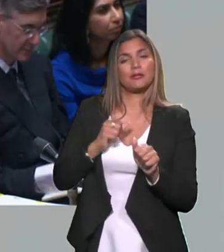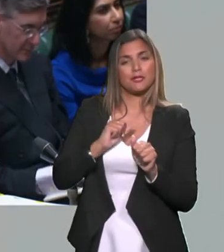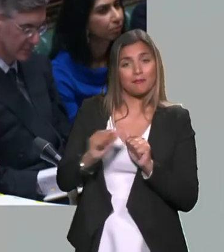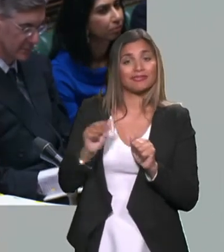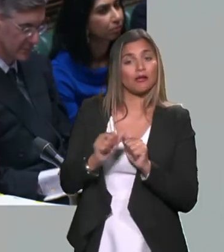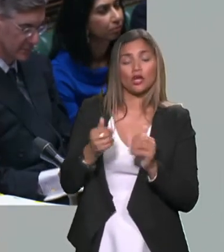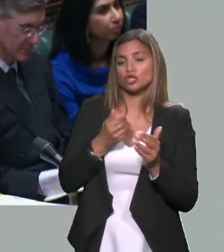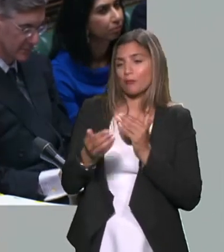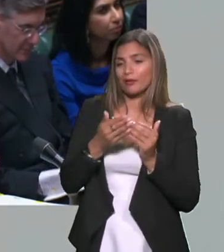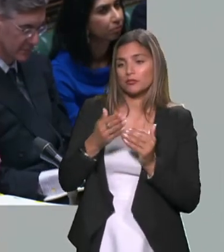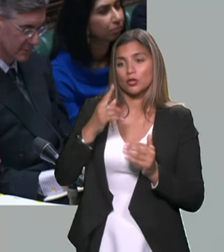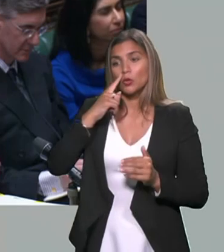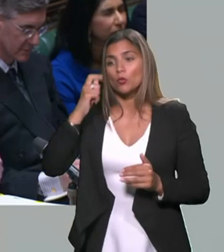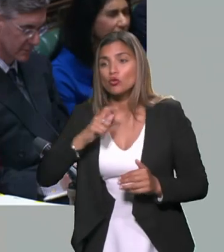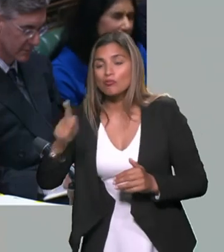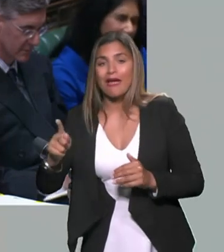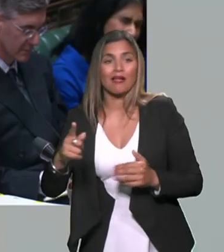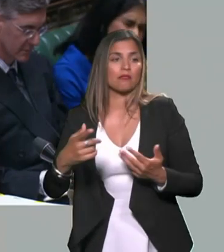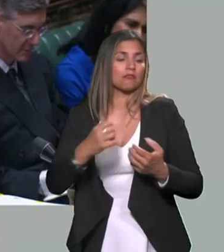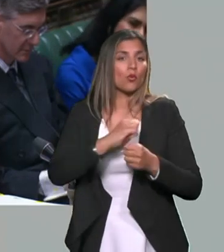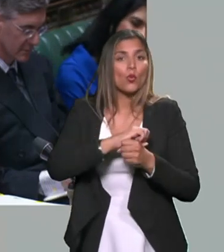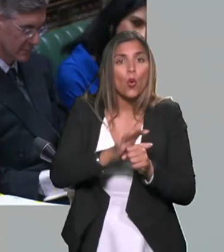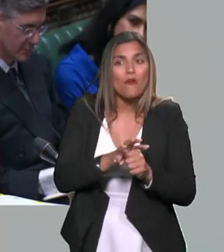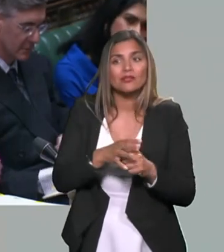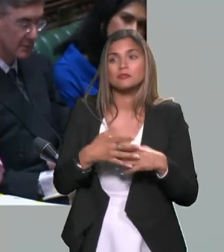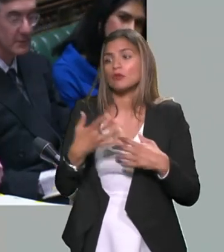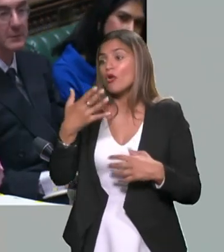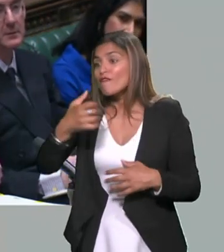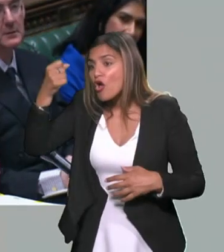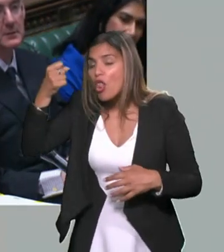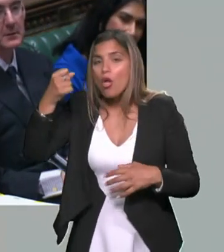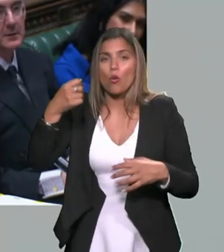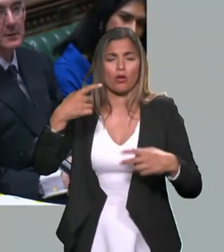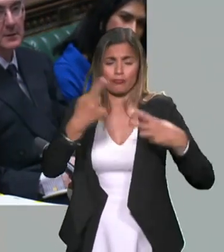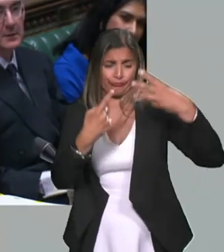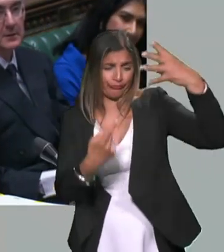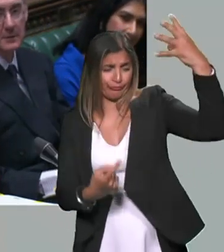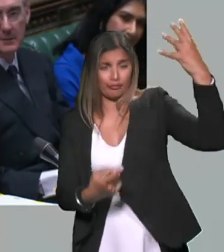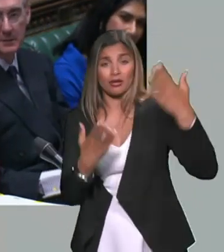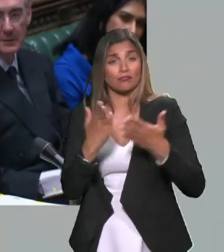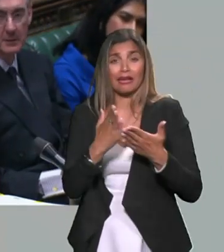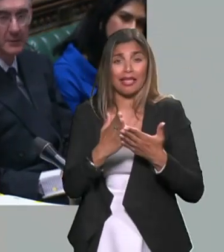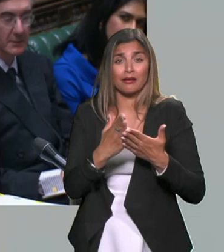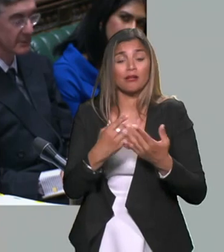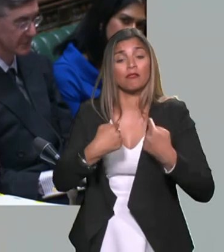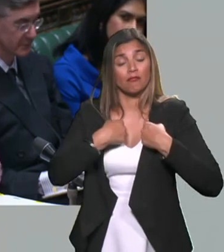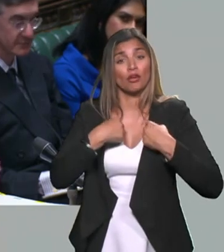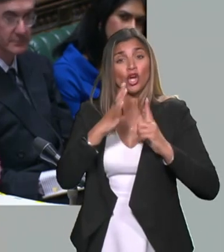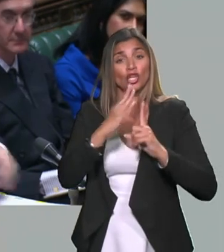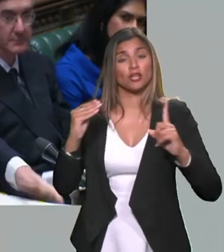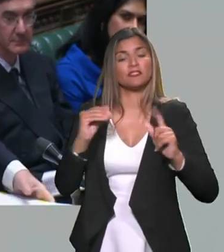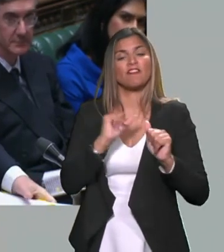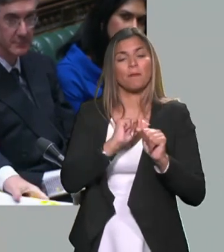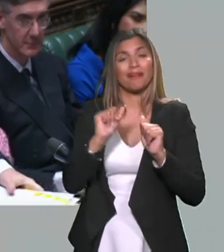on Ukraine or COVID, Mr. Speaker, or on furlough. There is absolutely no doubt, Mr. Speaker, that we are better off